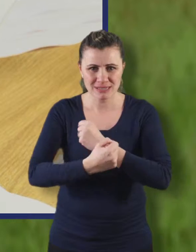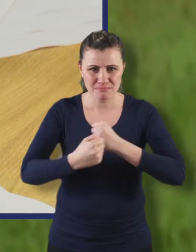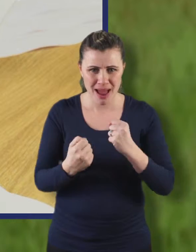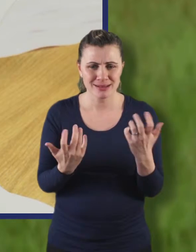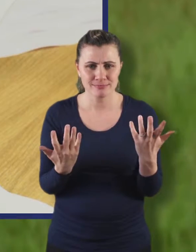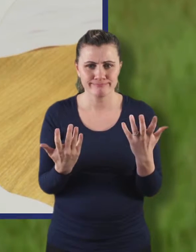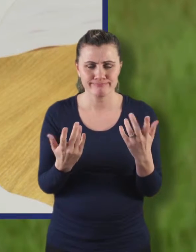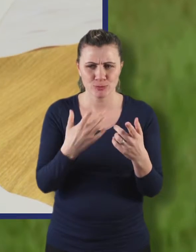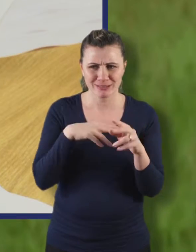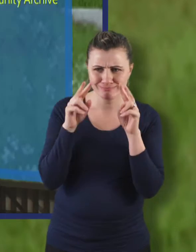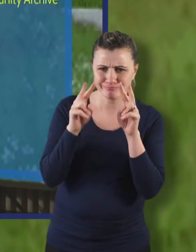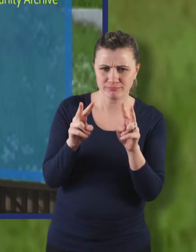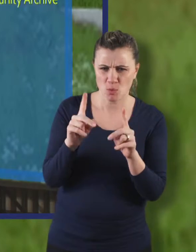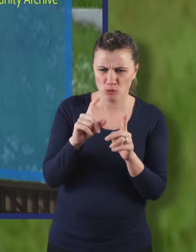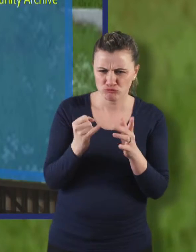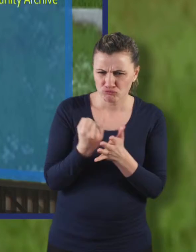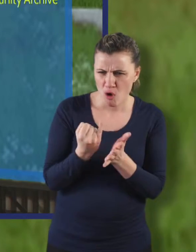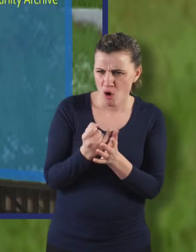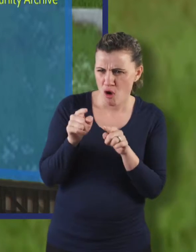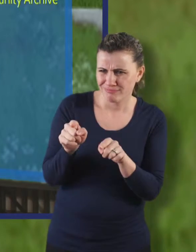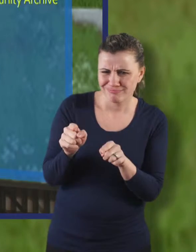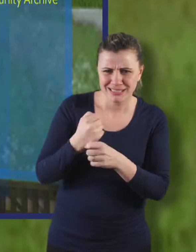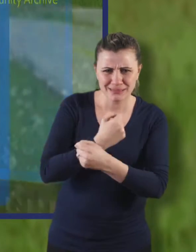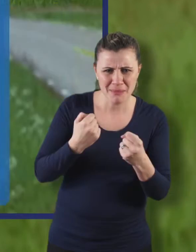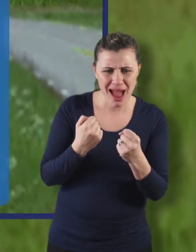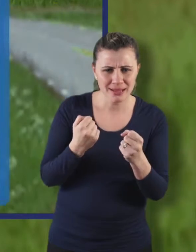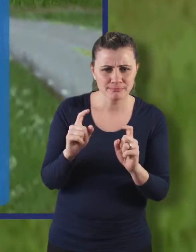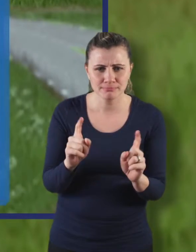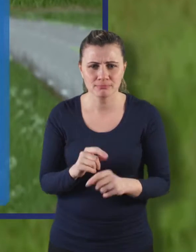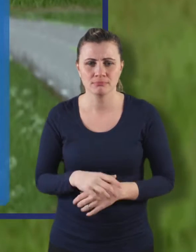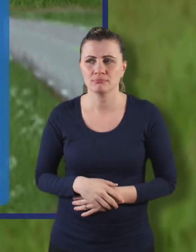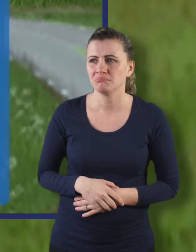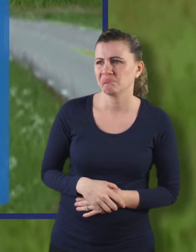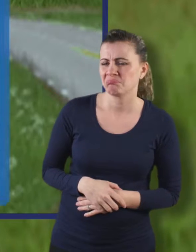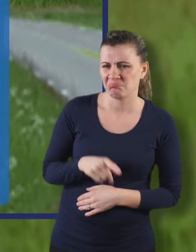archive. So, first of all, what's wrong with this space?